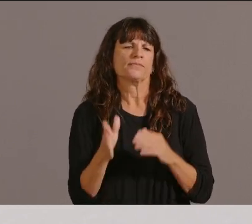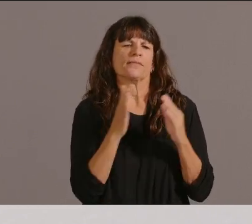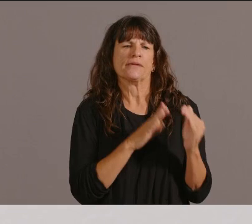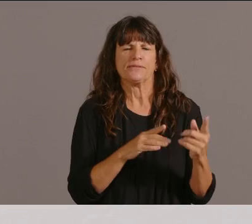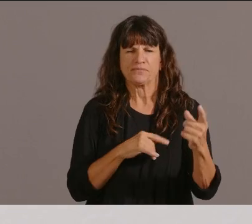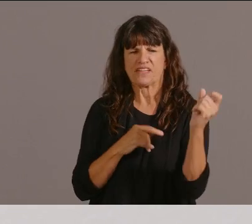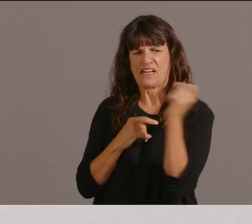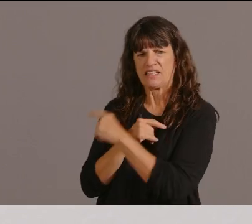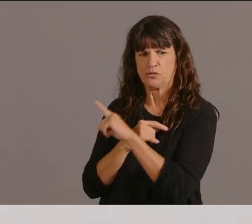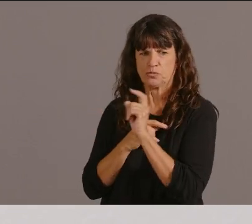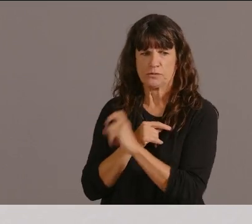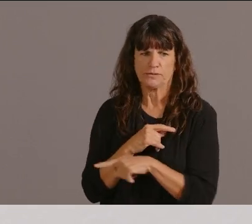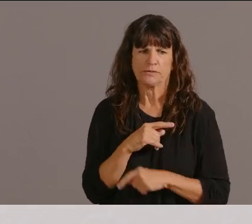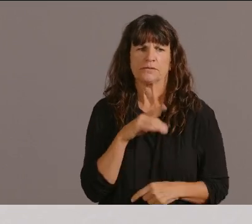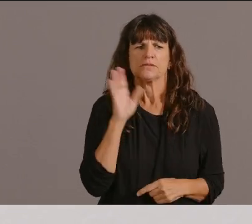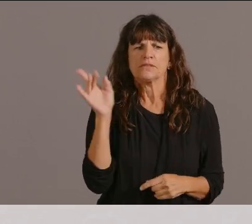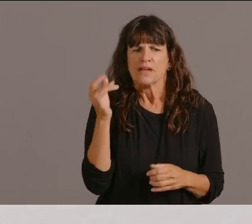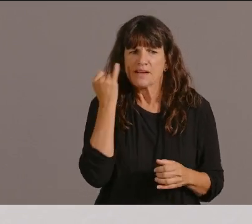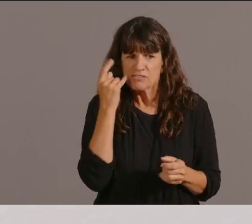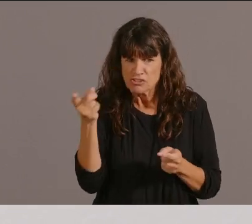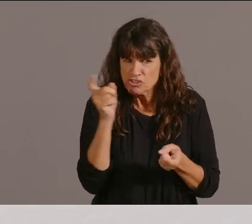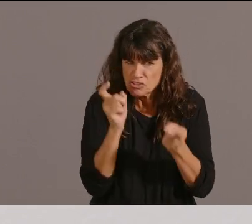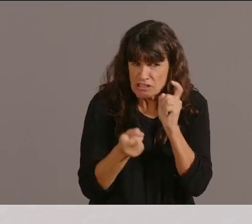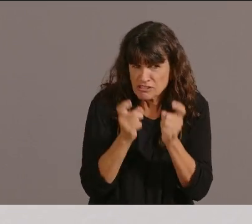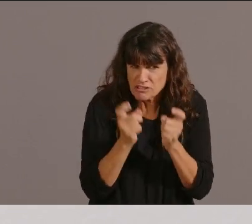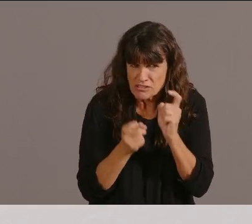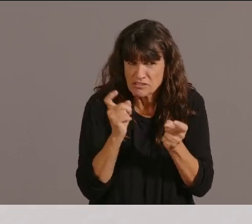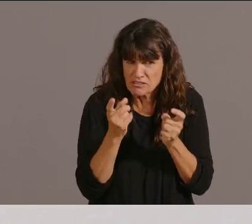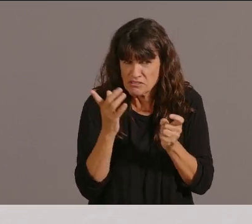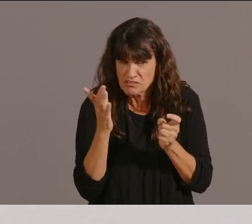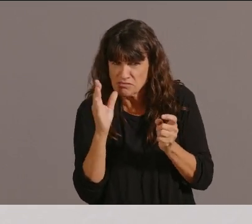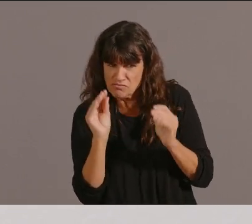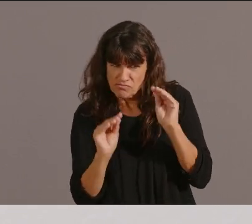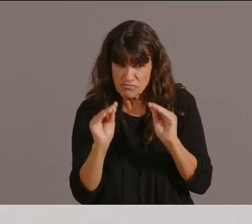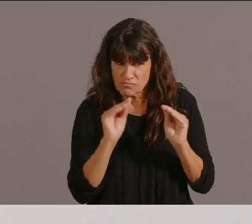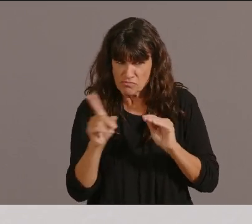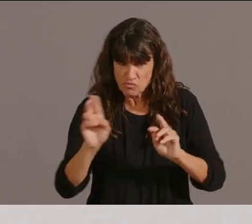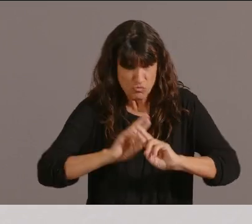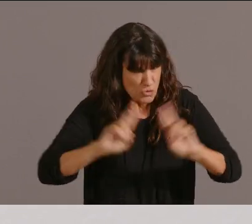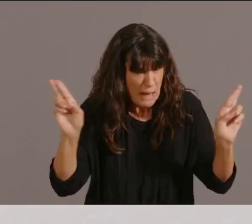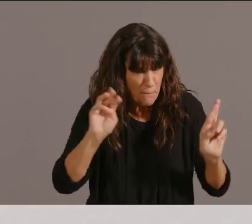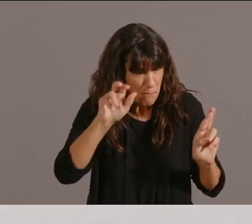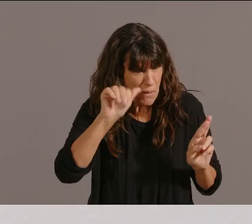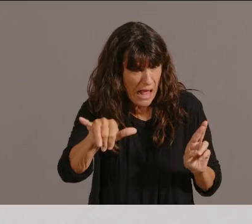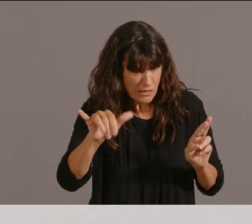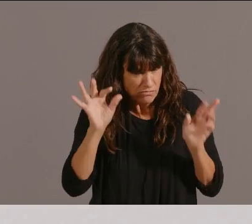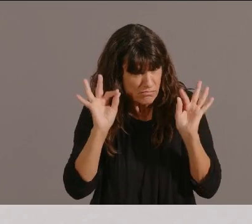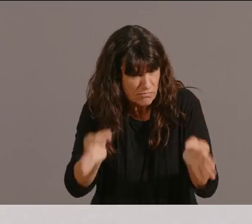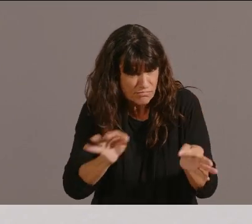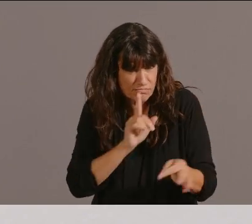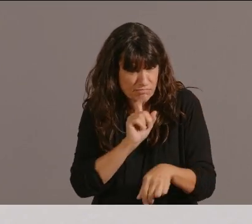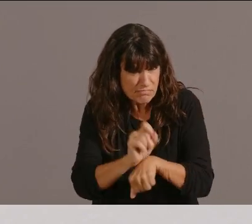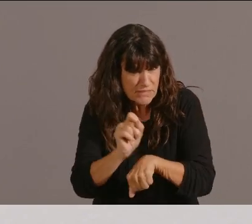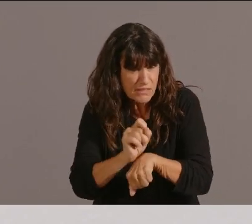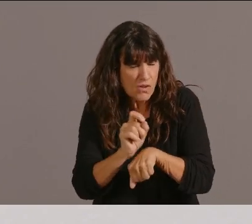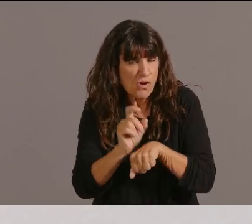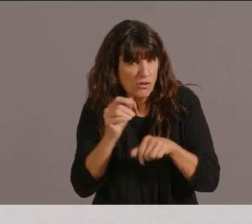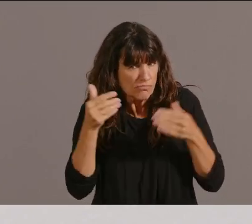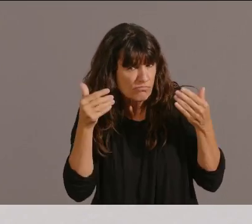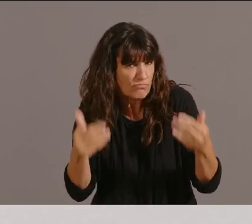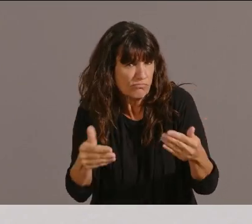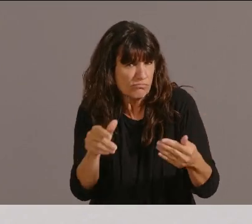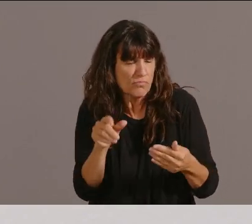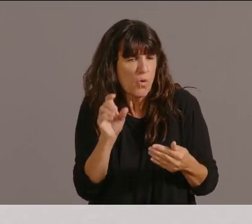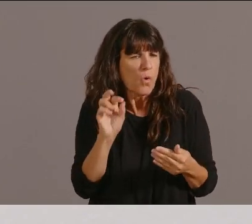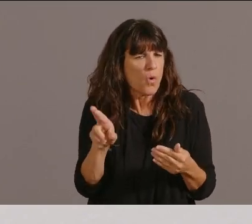like saying we're gonna do it no matter what, everybody be ready for May, I assume, but you'd like to see it get there. Are you also expecting it to